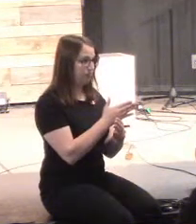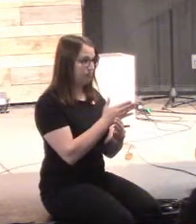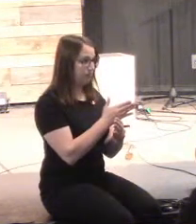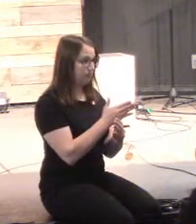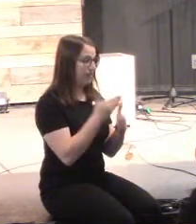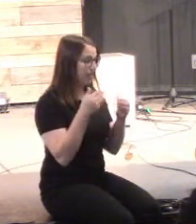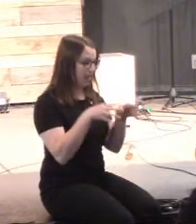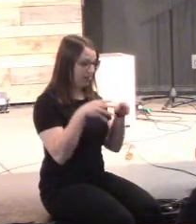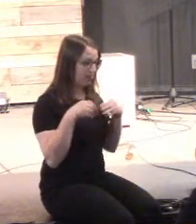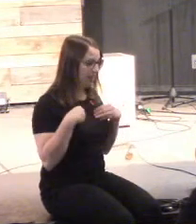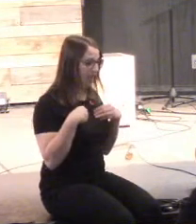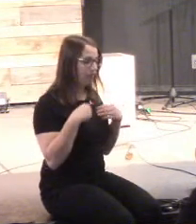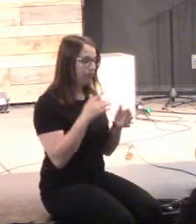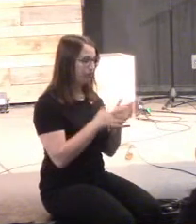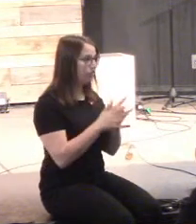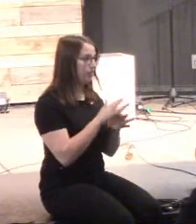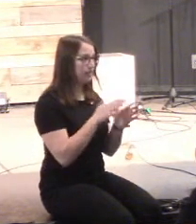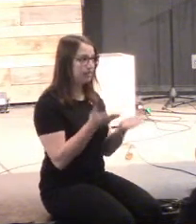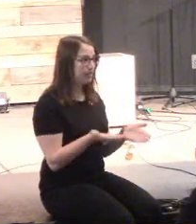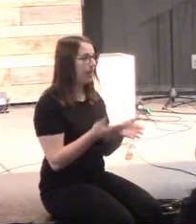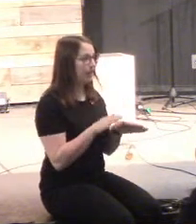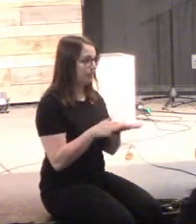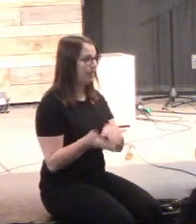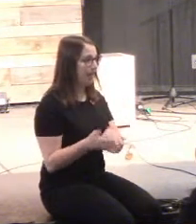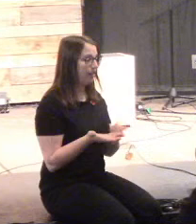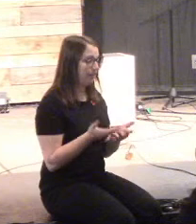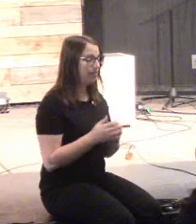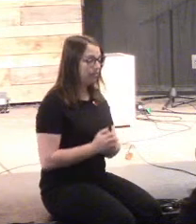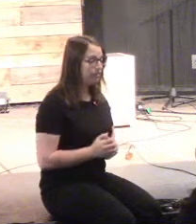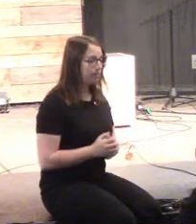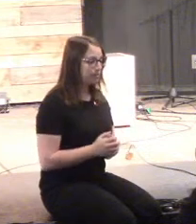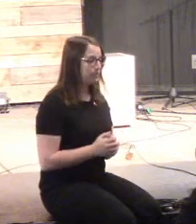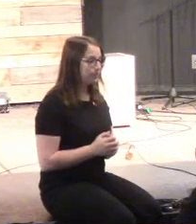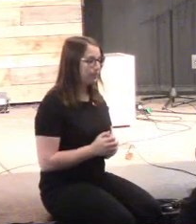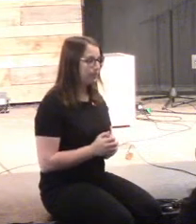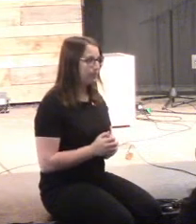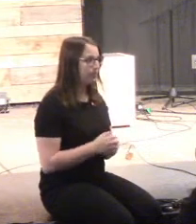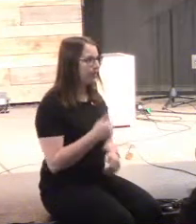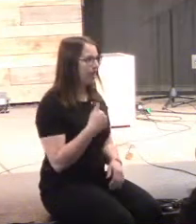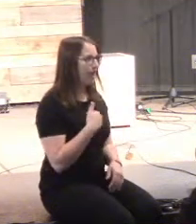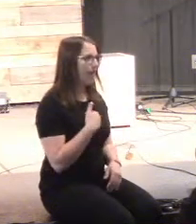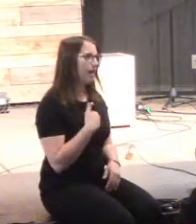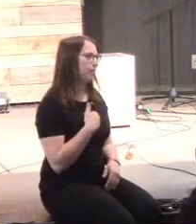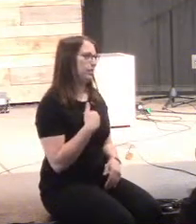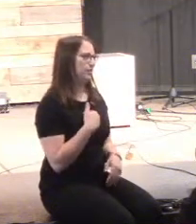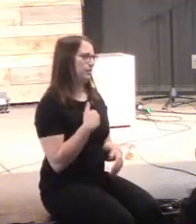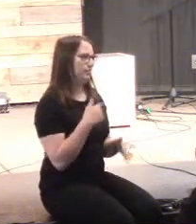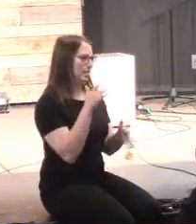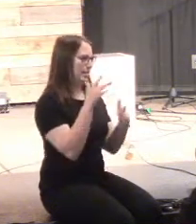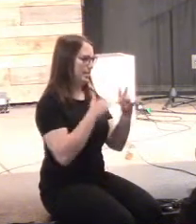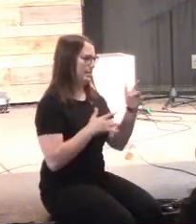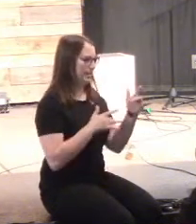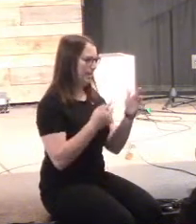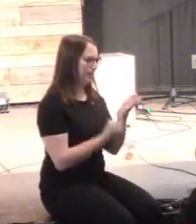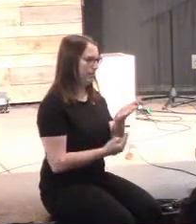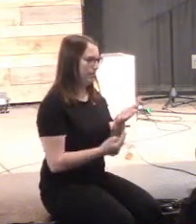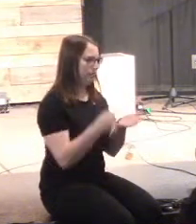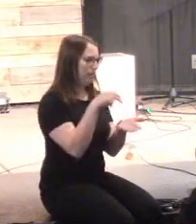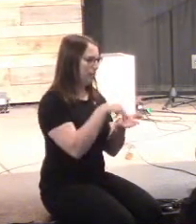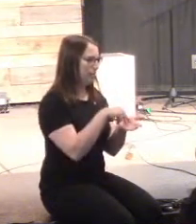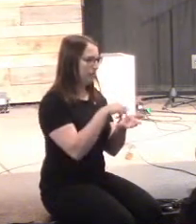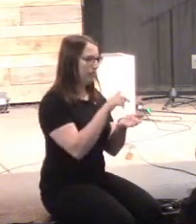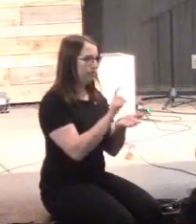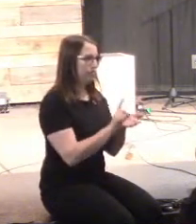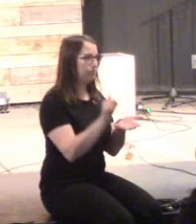you know, for me, I'd rather just kind of skip the suffering part and go on to resurrection, right? That's awesome. In fact,